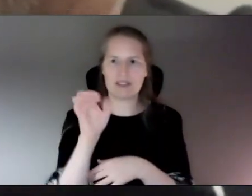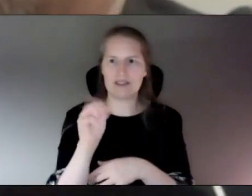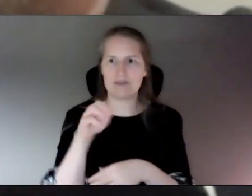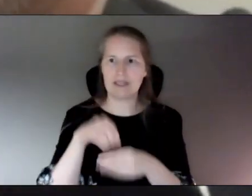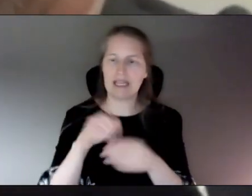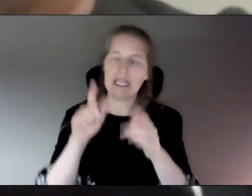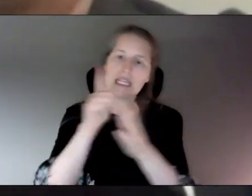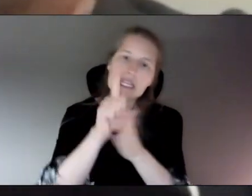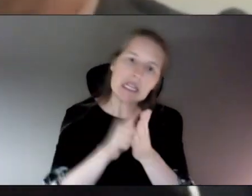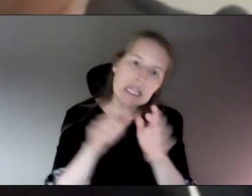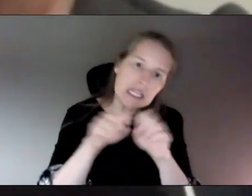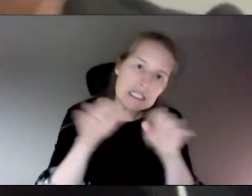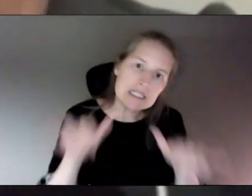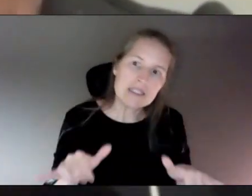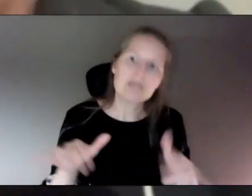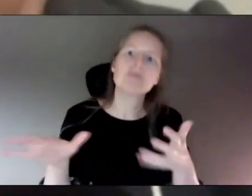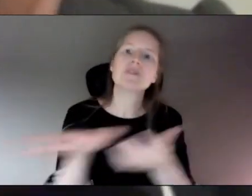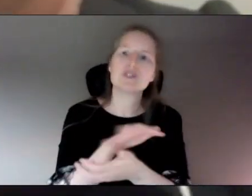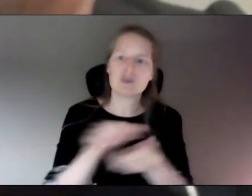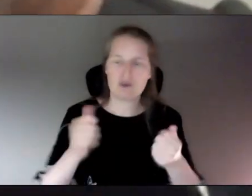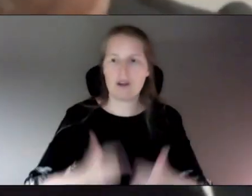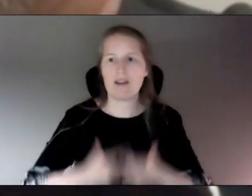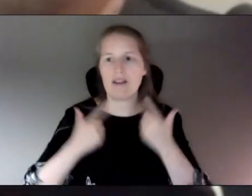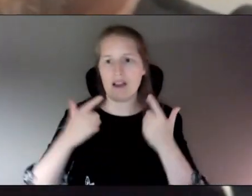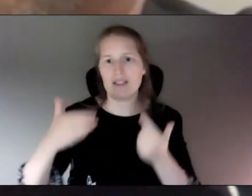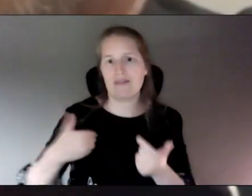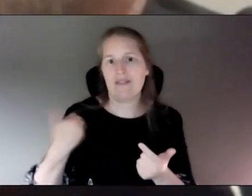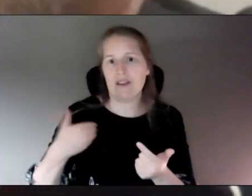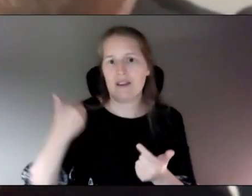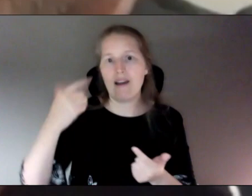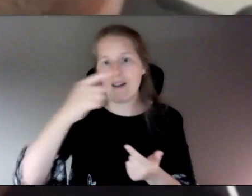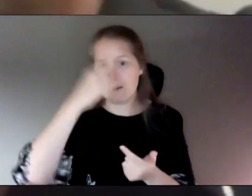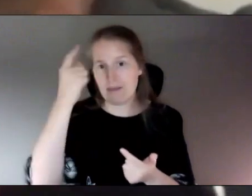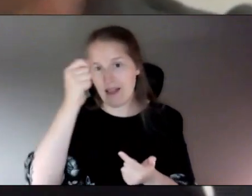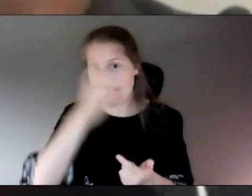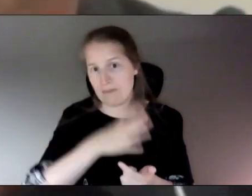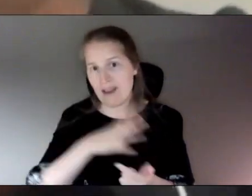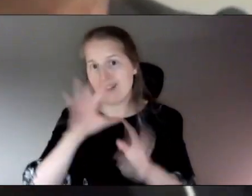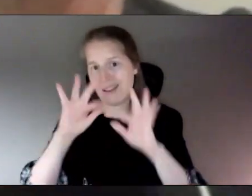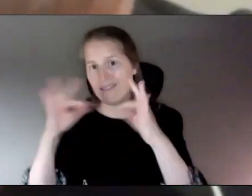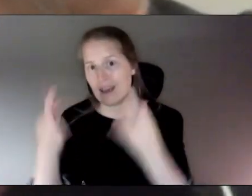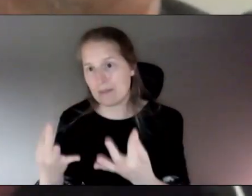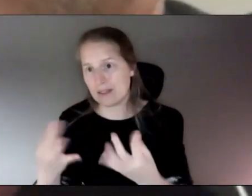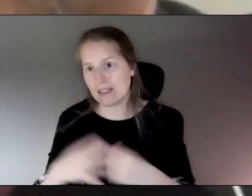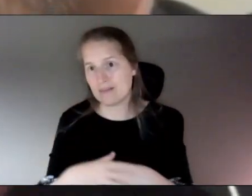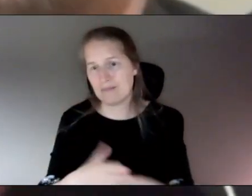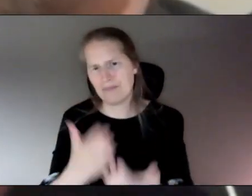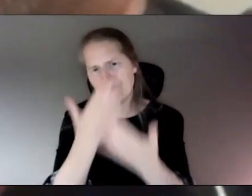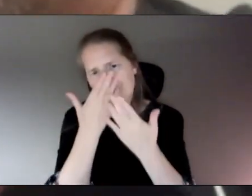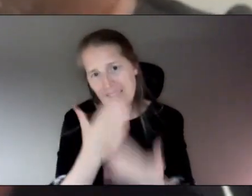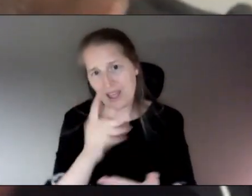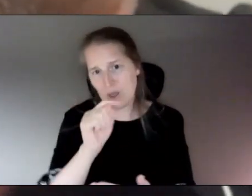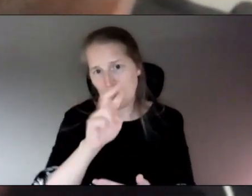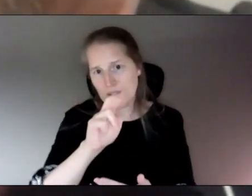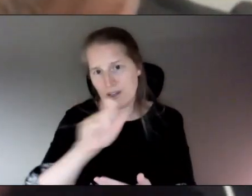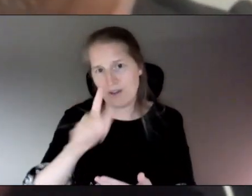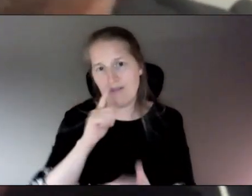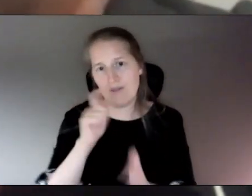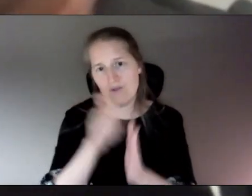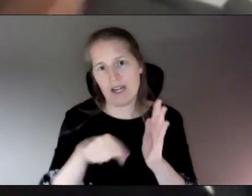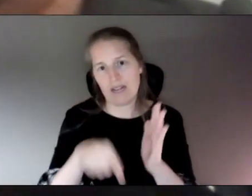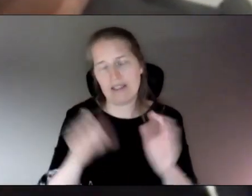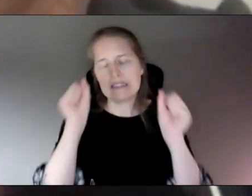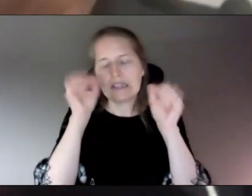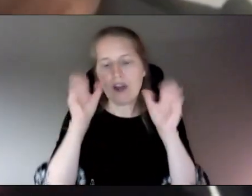system destroy the lives of Black young men and their families. Thank you, Terrell, for writing this incredible three